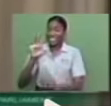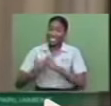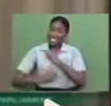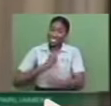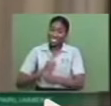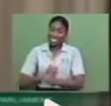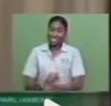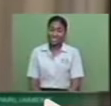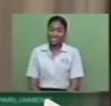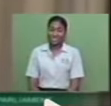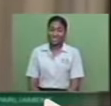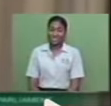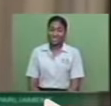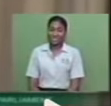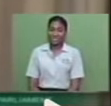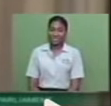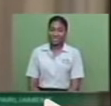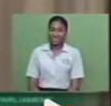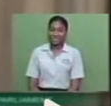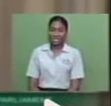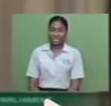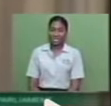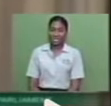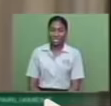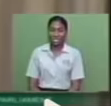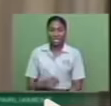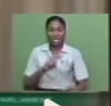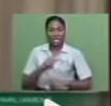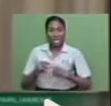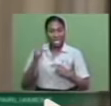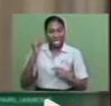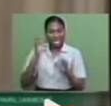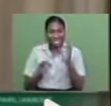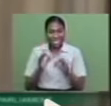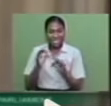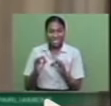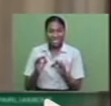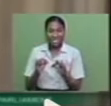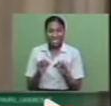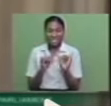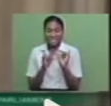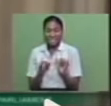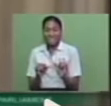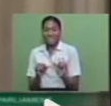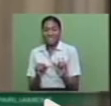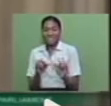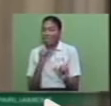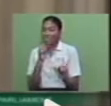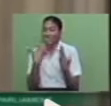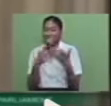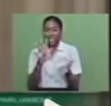back almost to scratch. The cost will be far more than if you had just completed them.